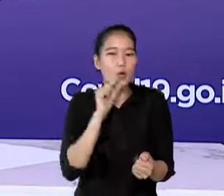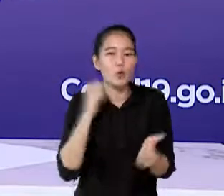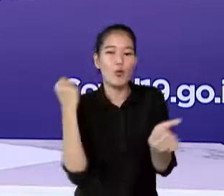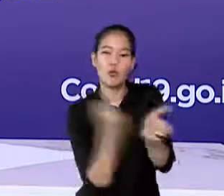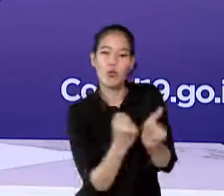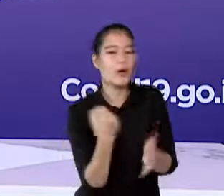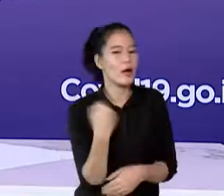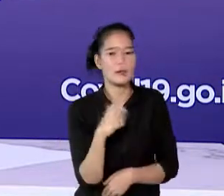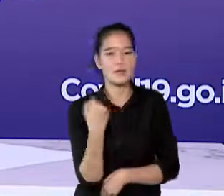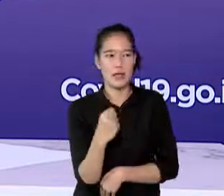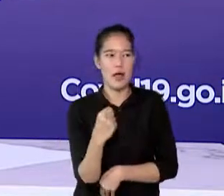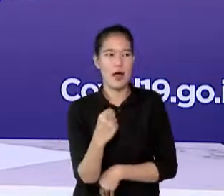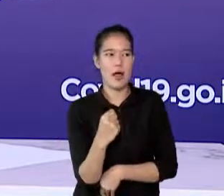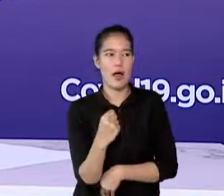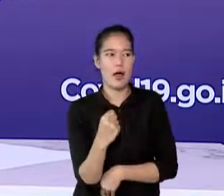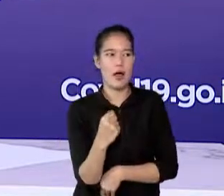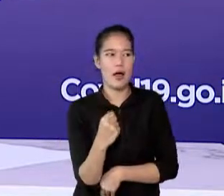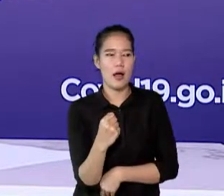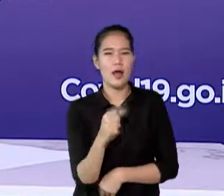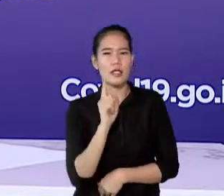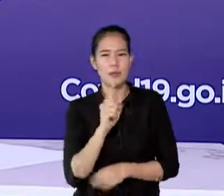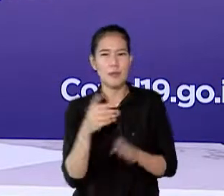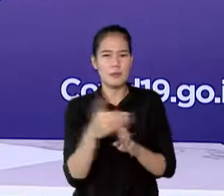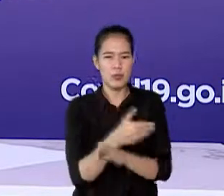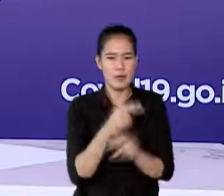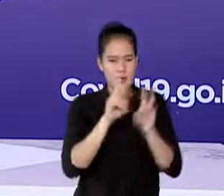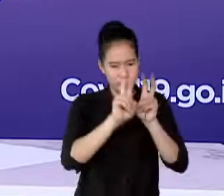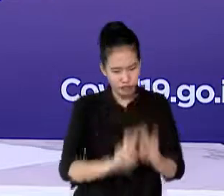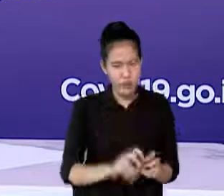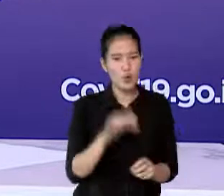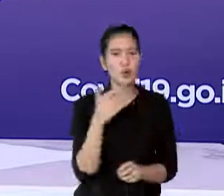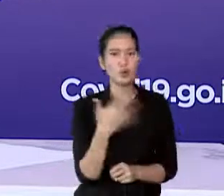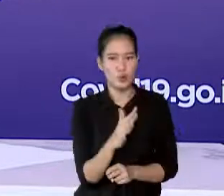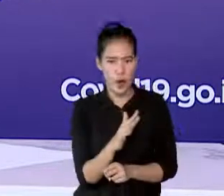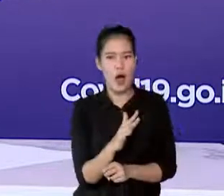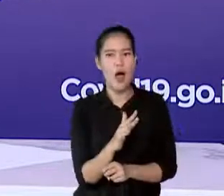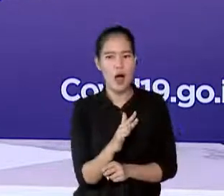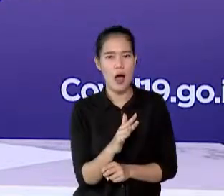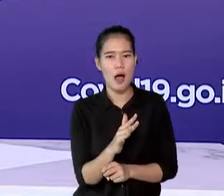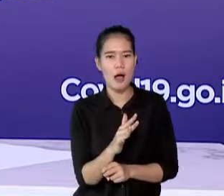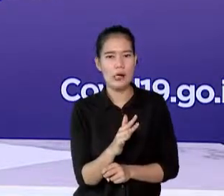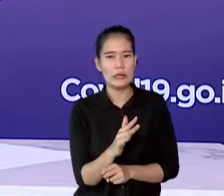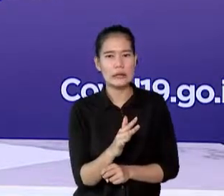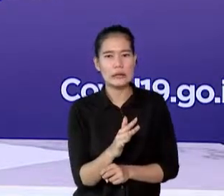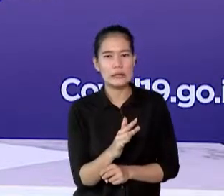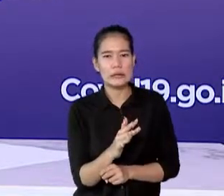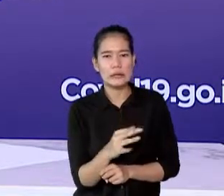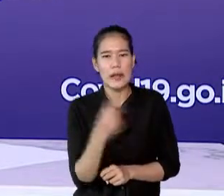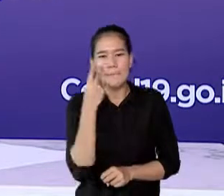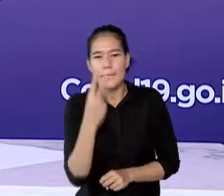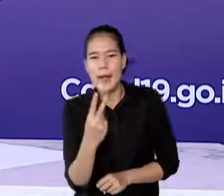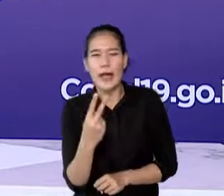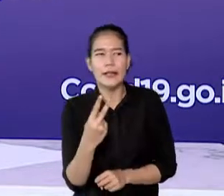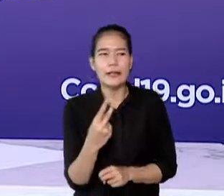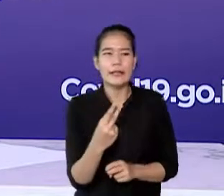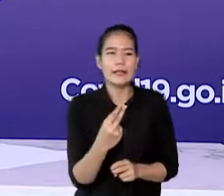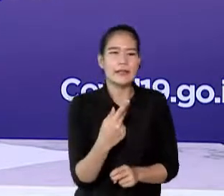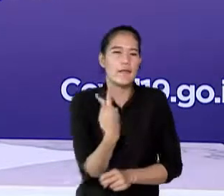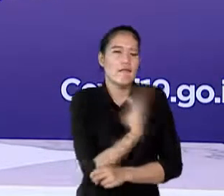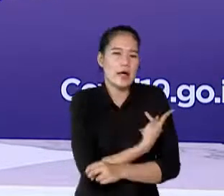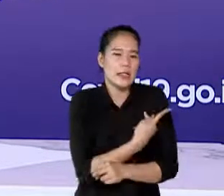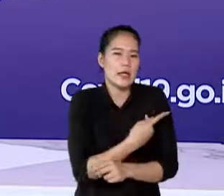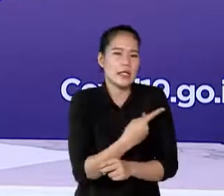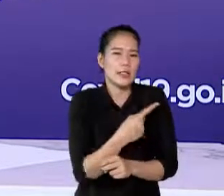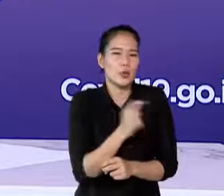important to know that the further studies need to be carried out on the effectiveness of the vaccines in